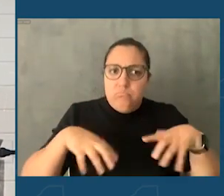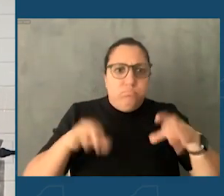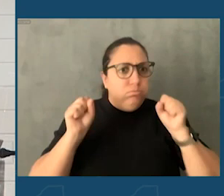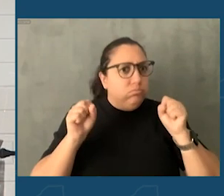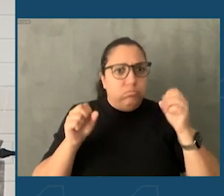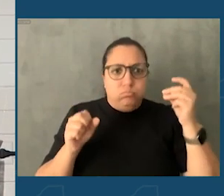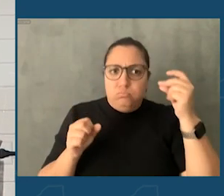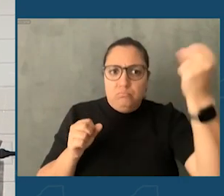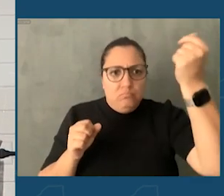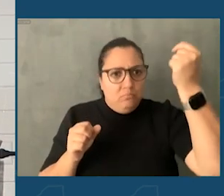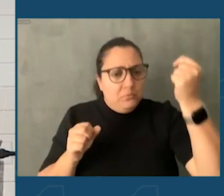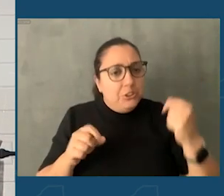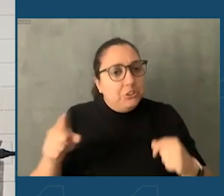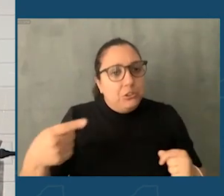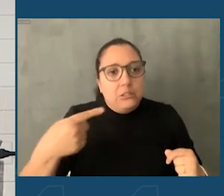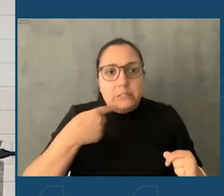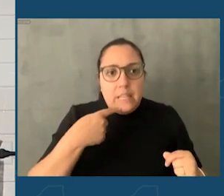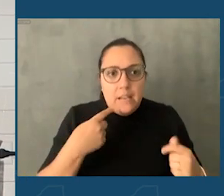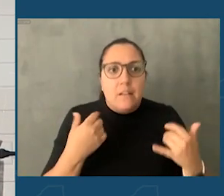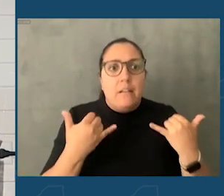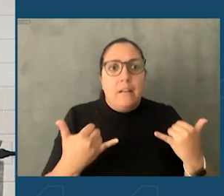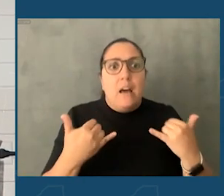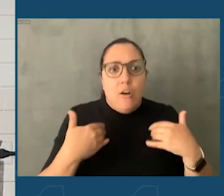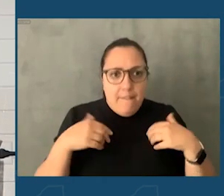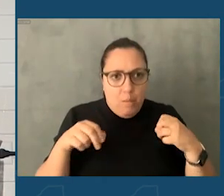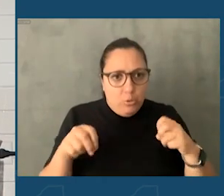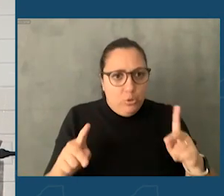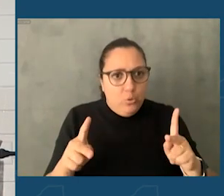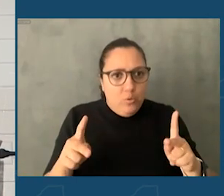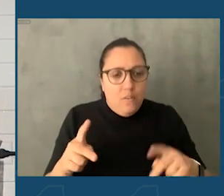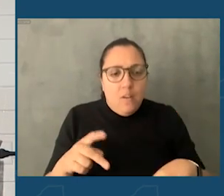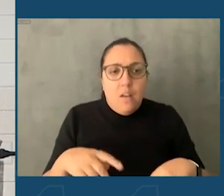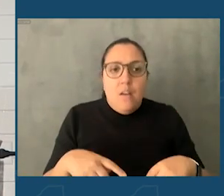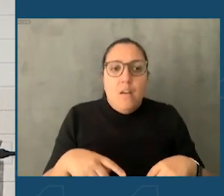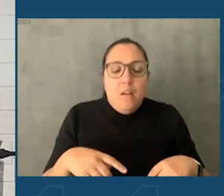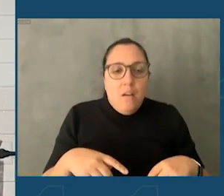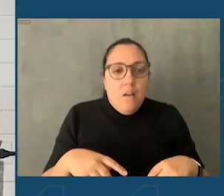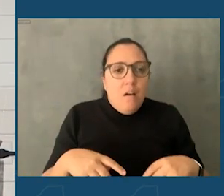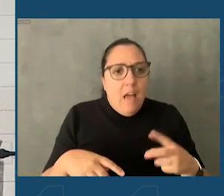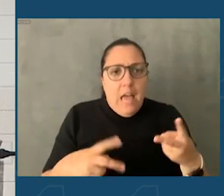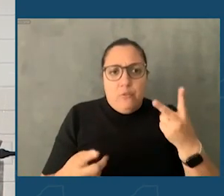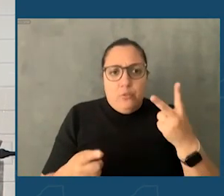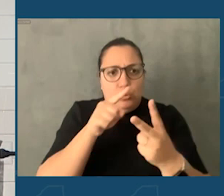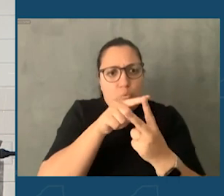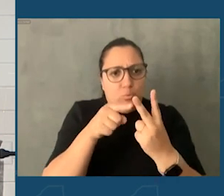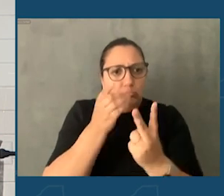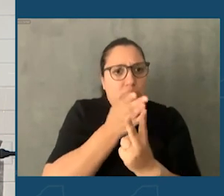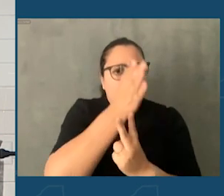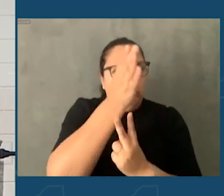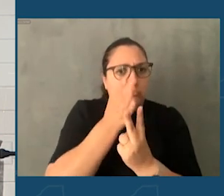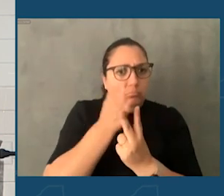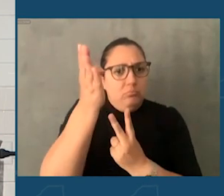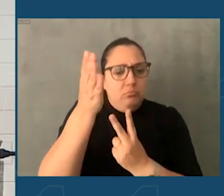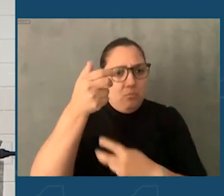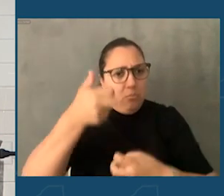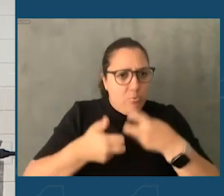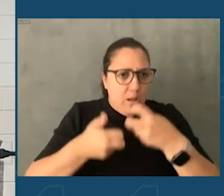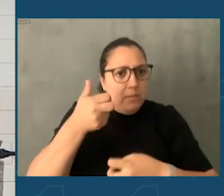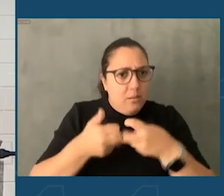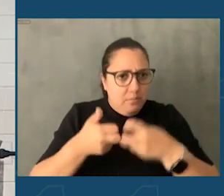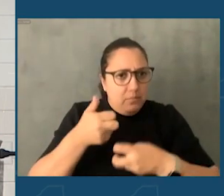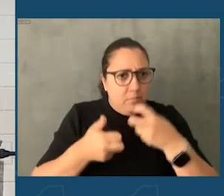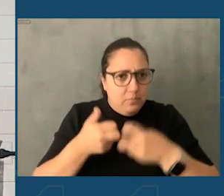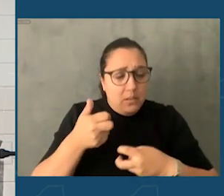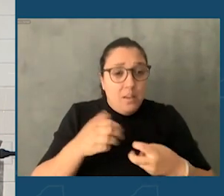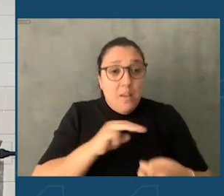say, we have an opportunity. We have a two-sided problem. As Mayor Adams just said, on one hand, we have